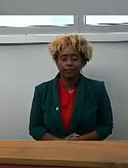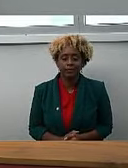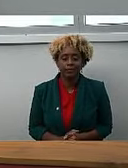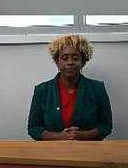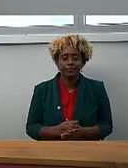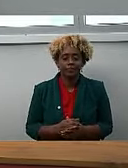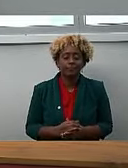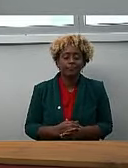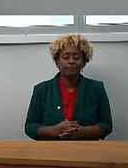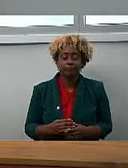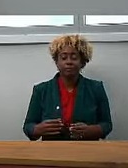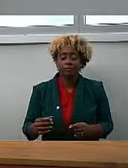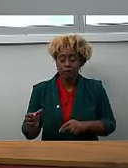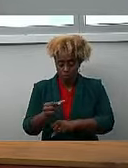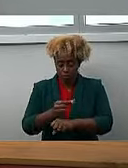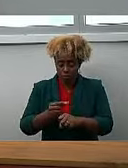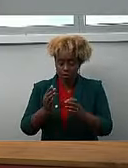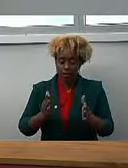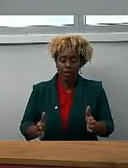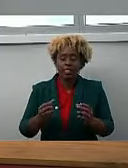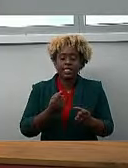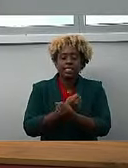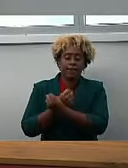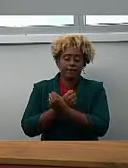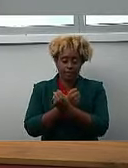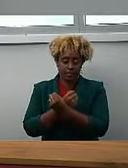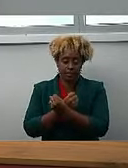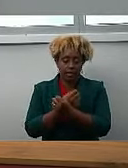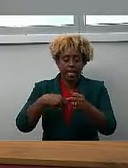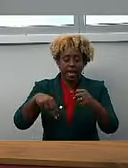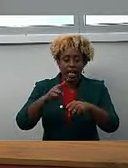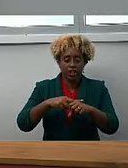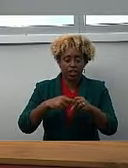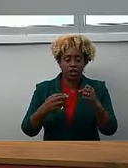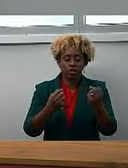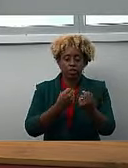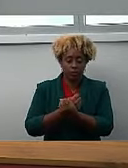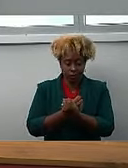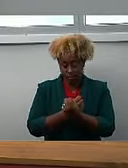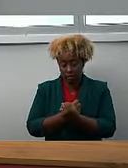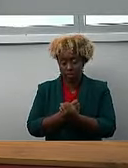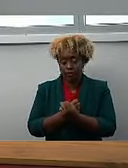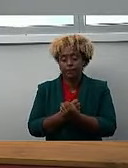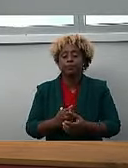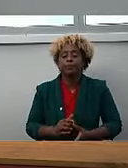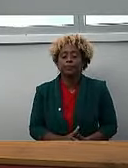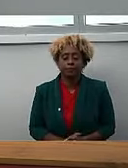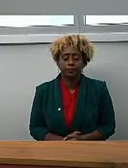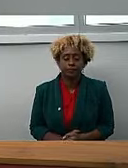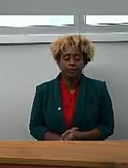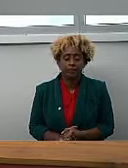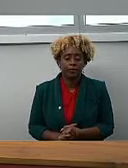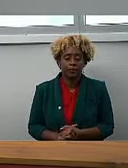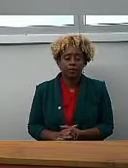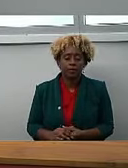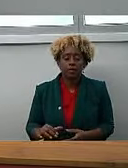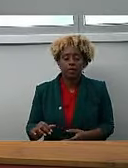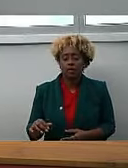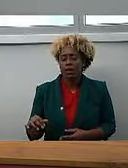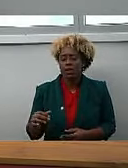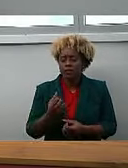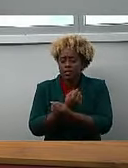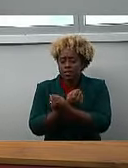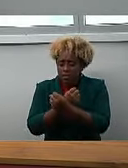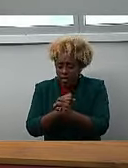Citizen safety and national security. Madam President, Mr. Speaker, a safe, secure,